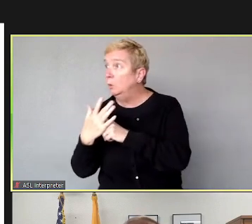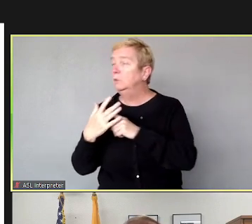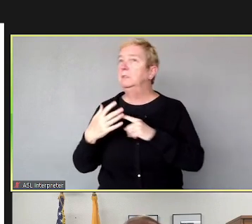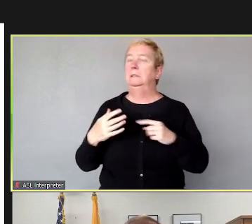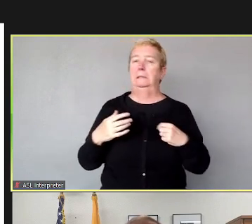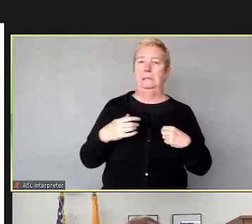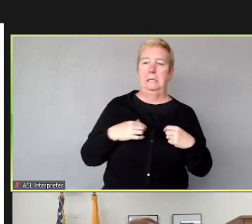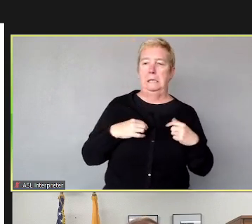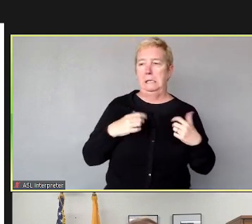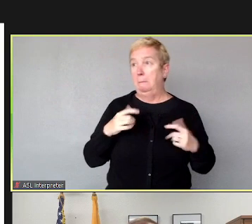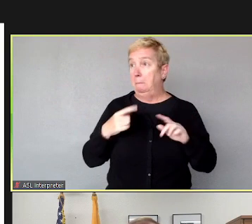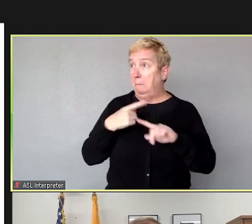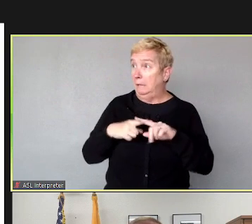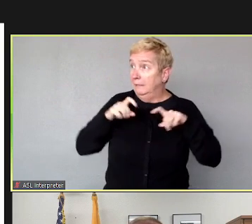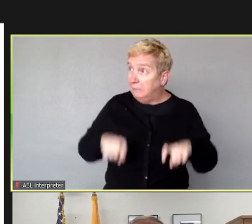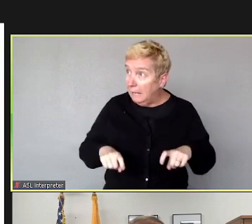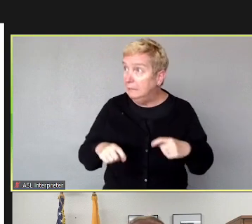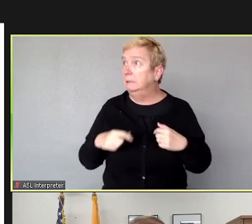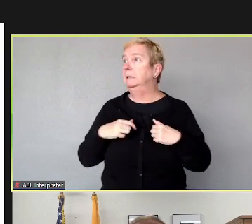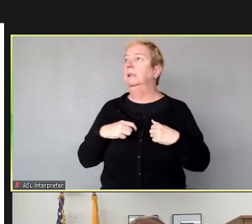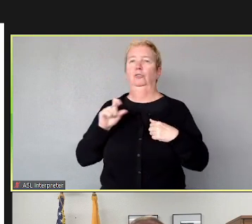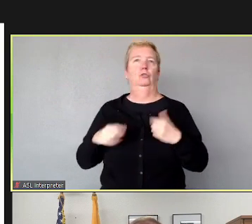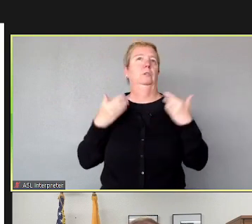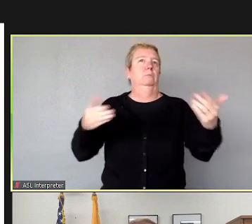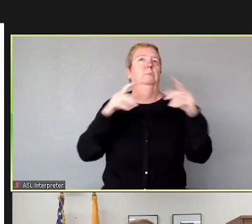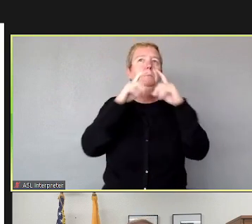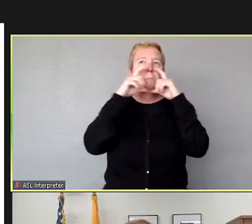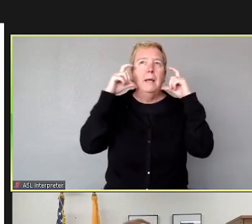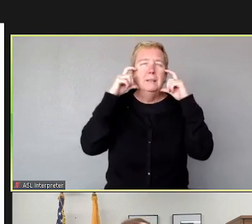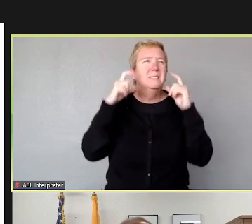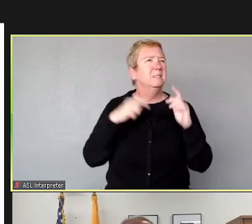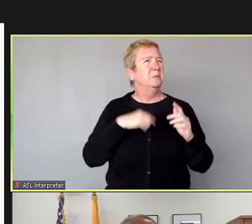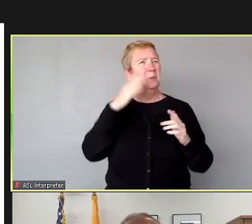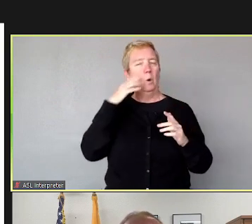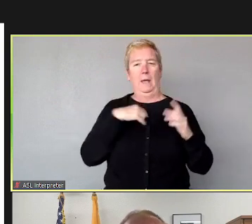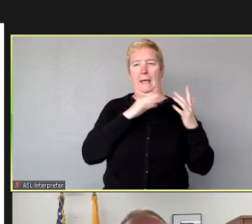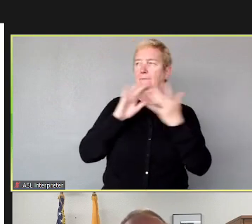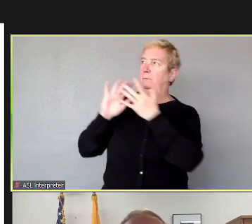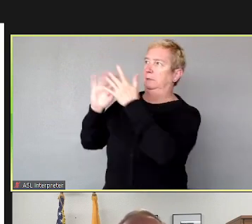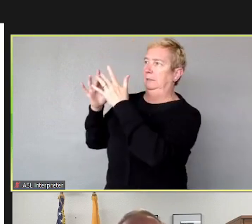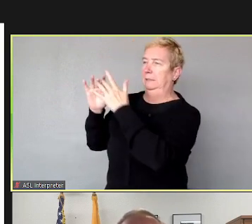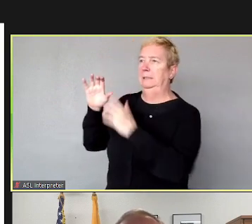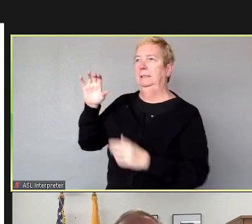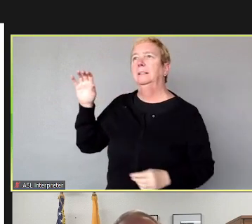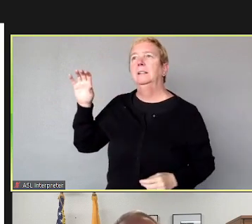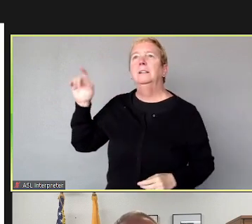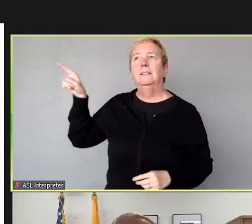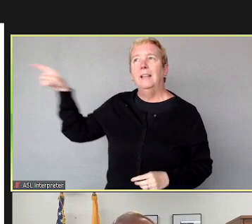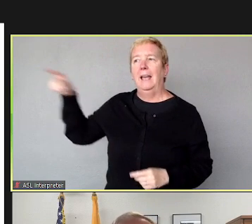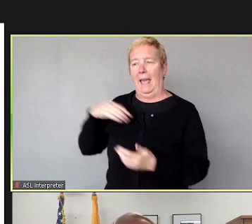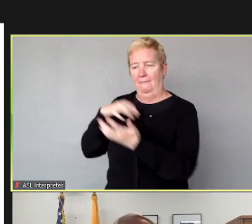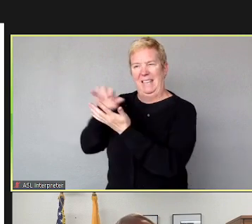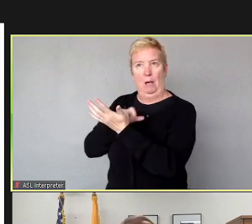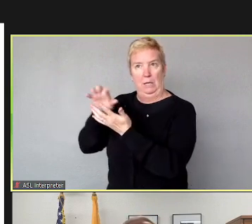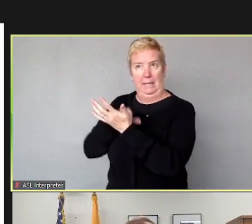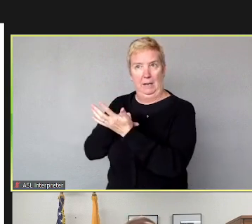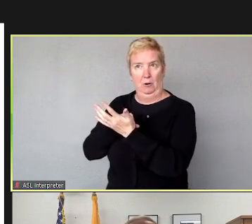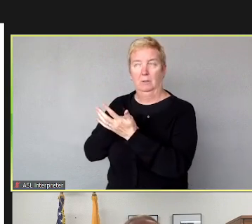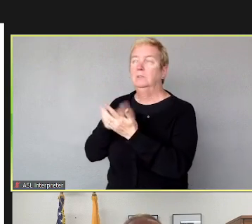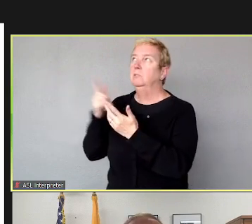really wear a mask. There's that great online website, the CDC Q&A calculator, still recommending